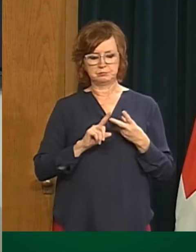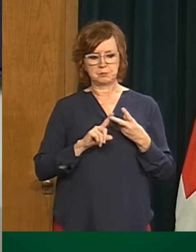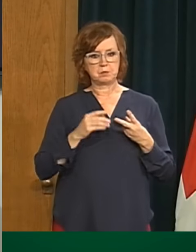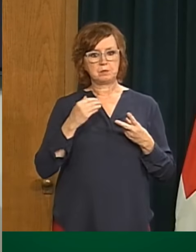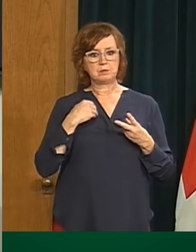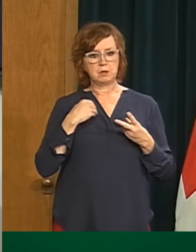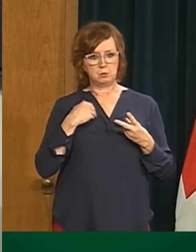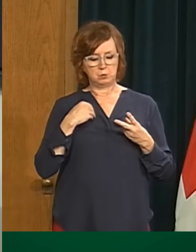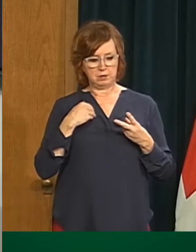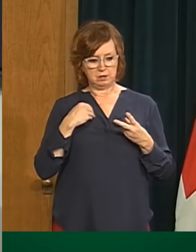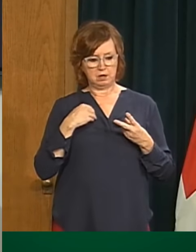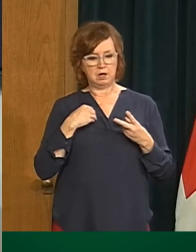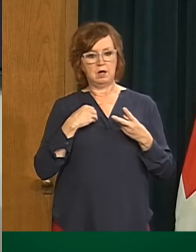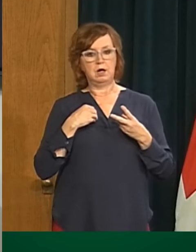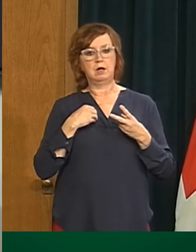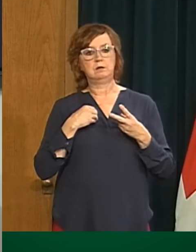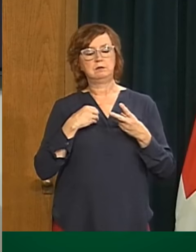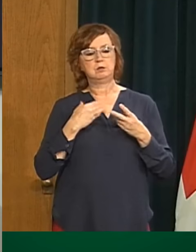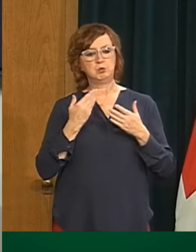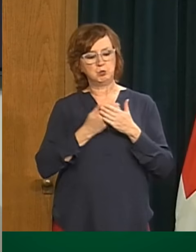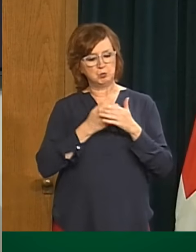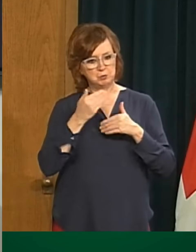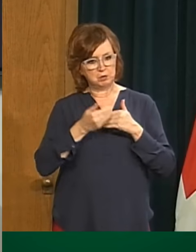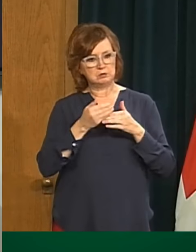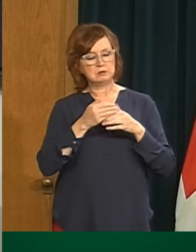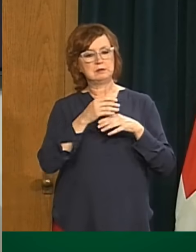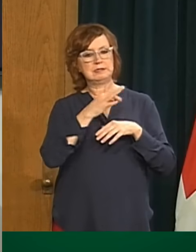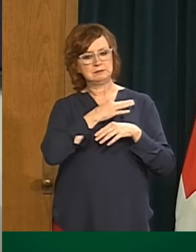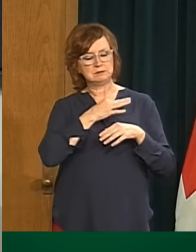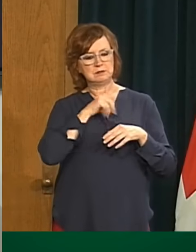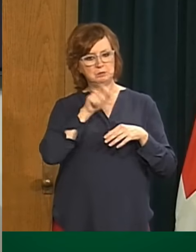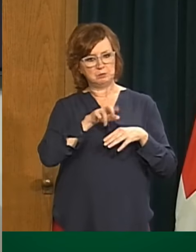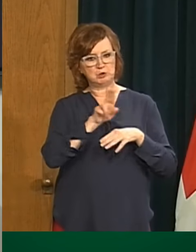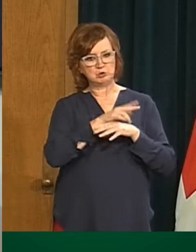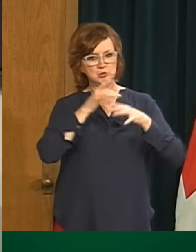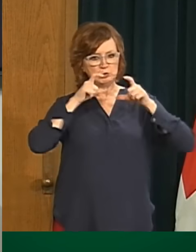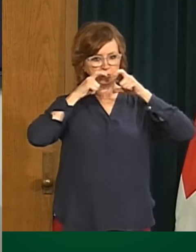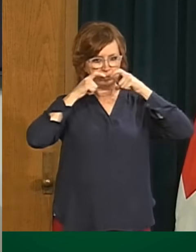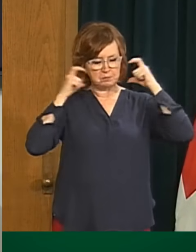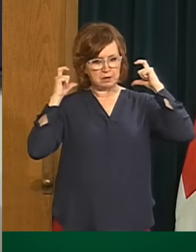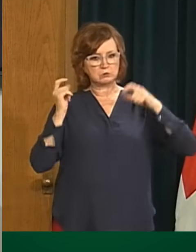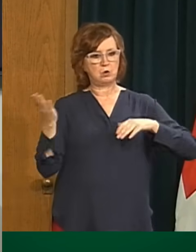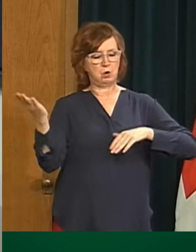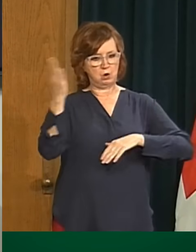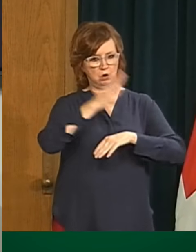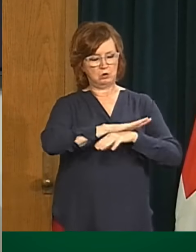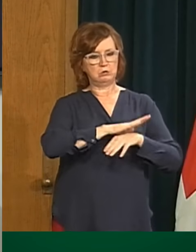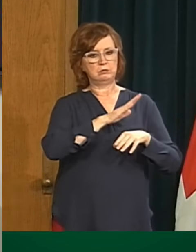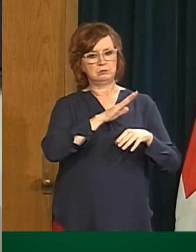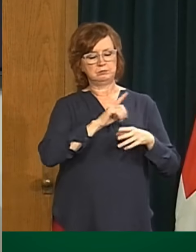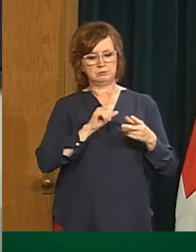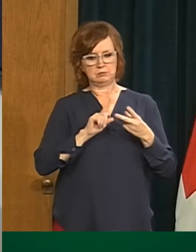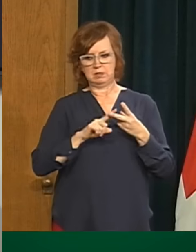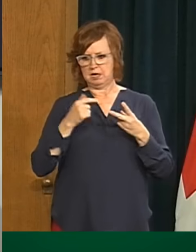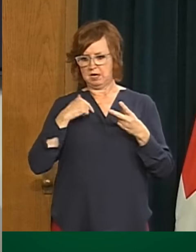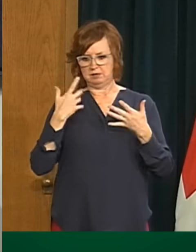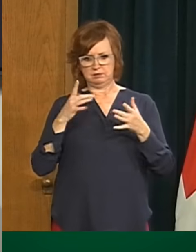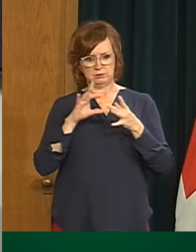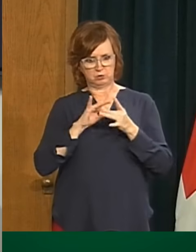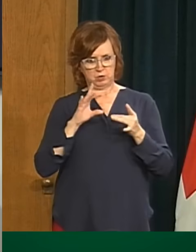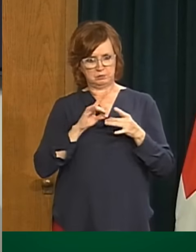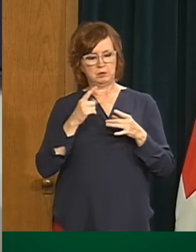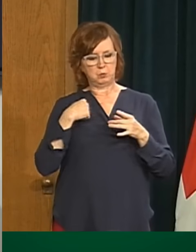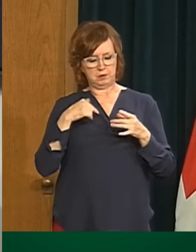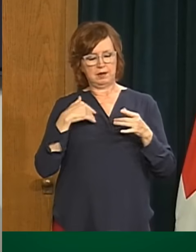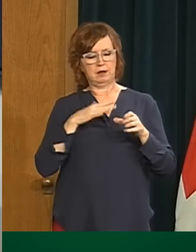and our affiliate facilities. I have mentioned before that we do have a good supply of PPE on within